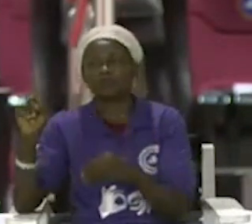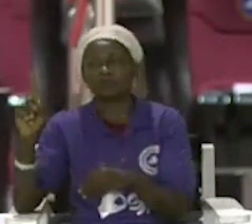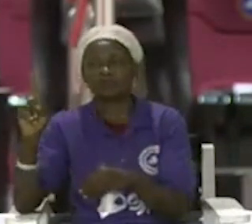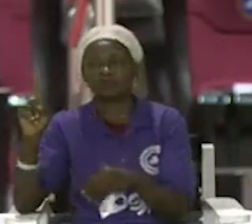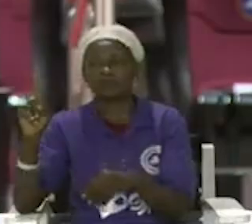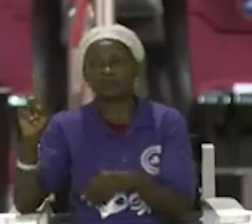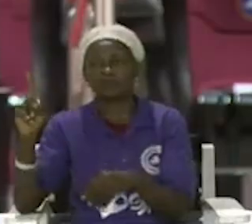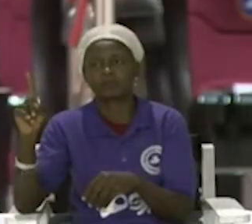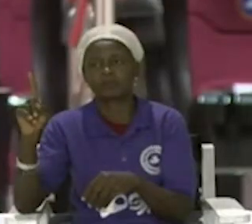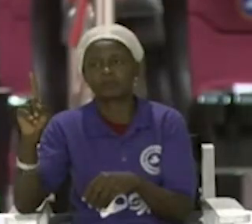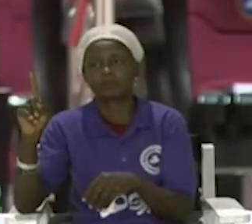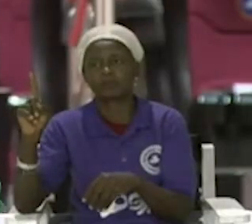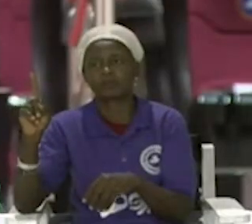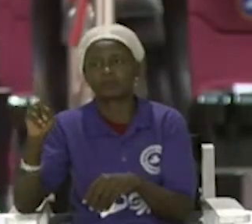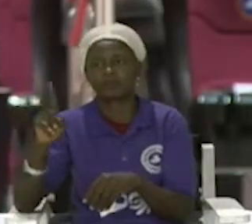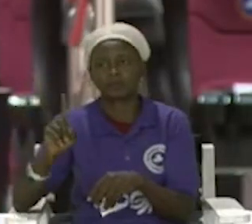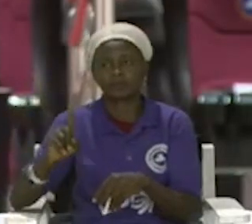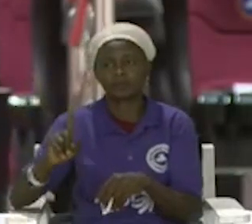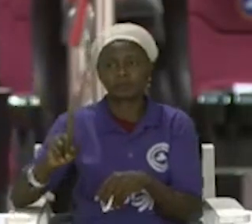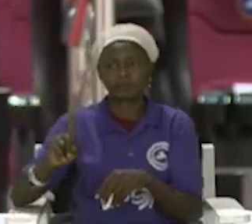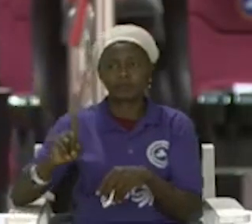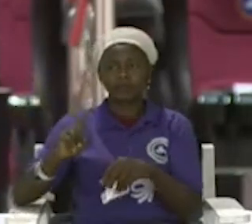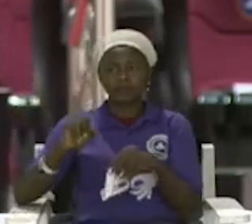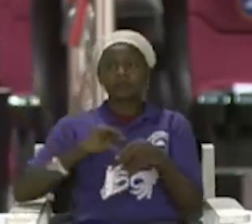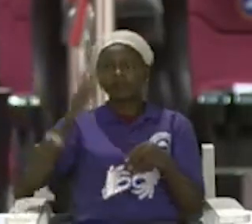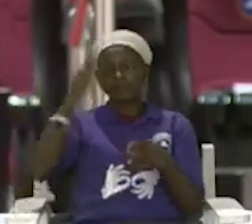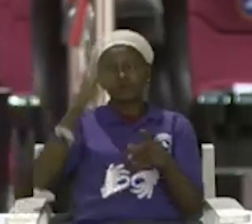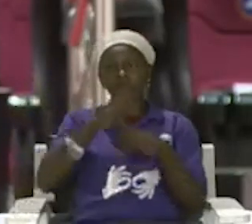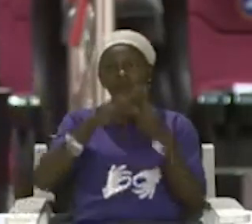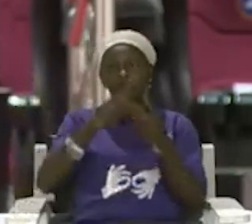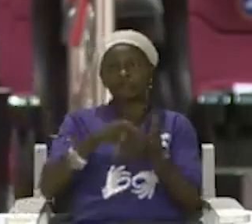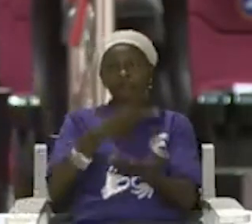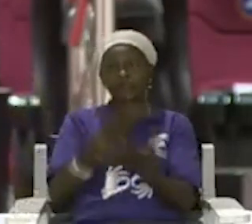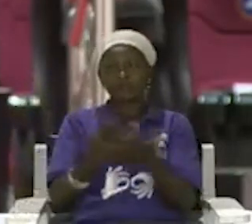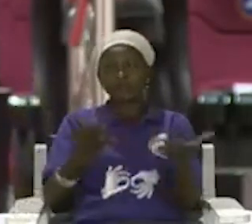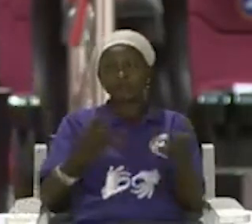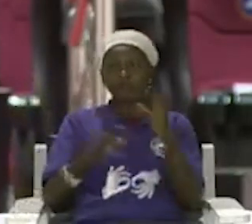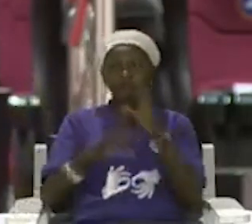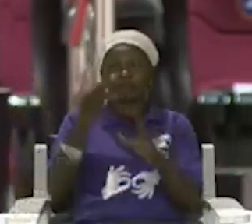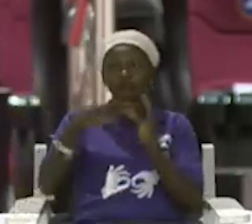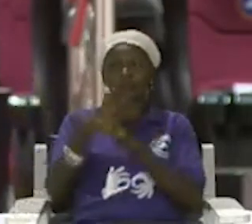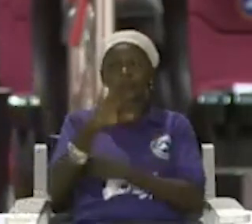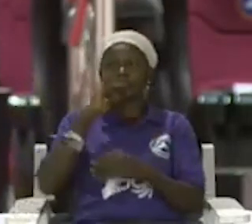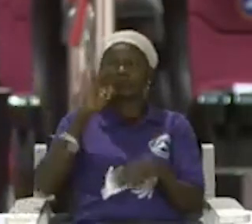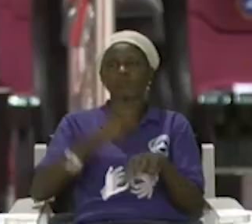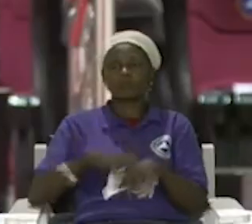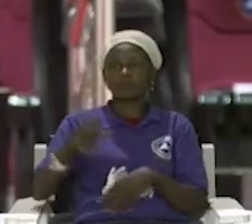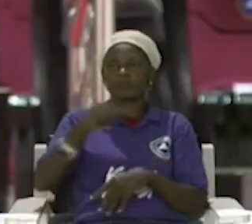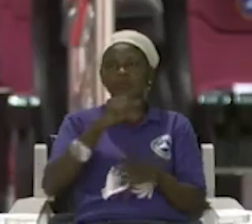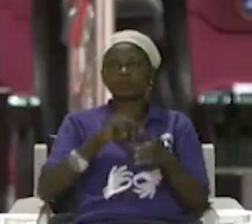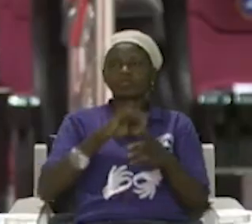I know when you get here and the Spirit of God is upon you, there's a